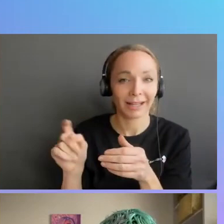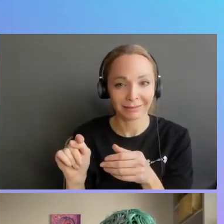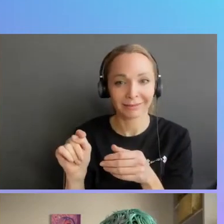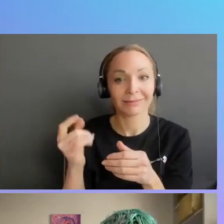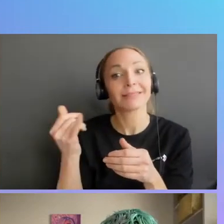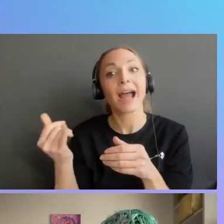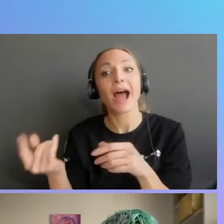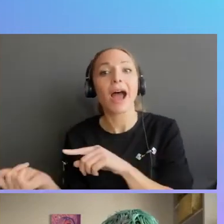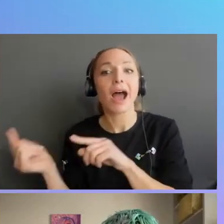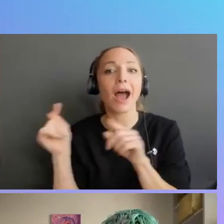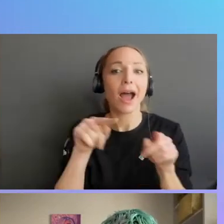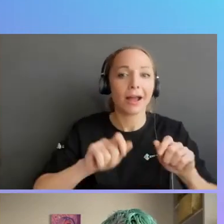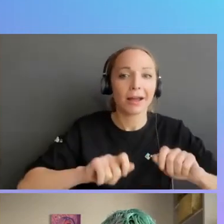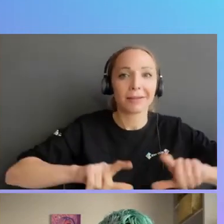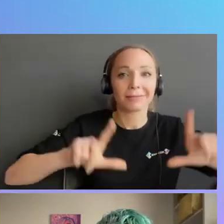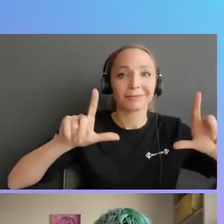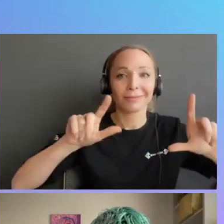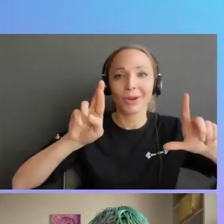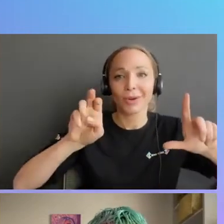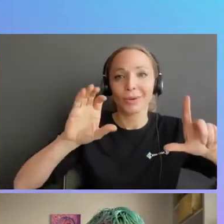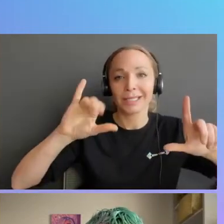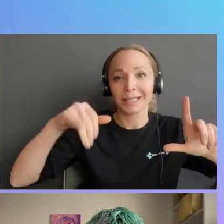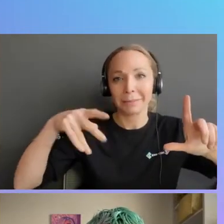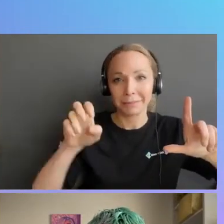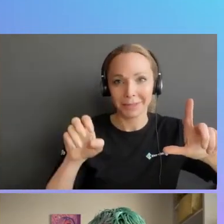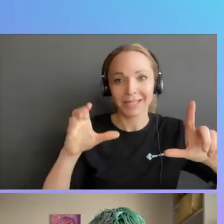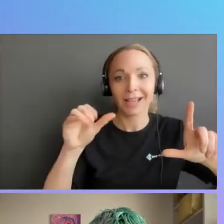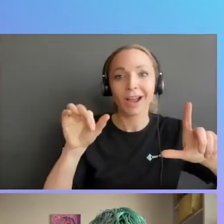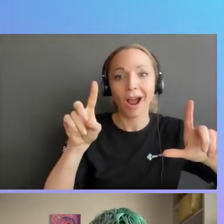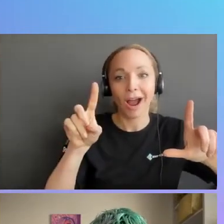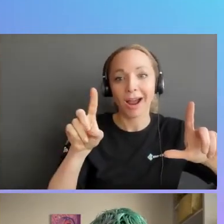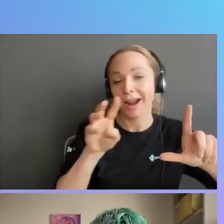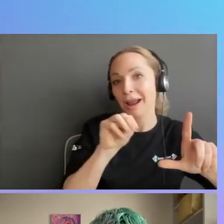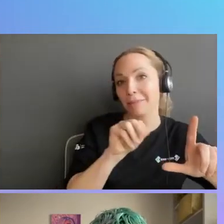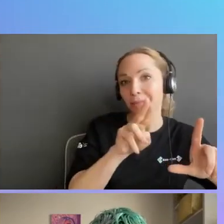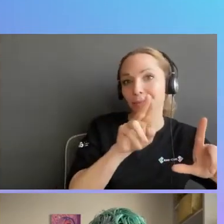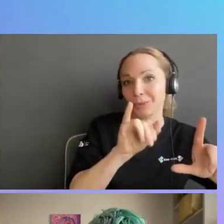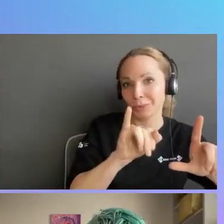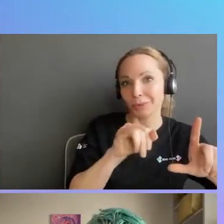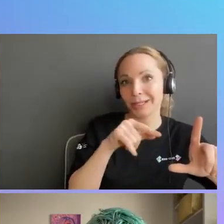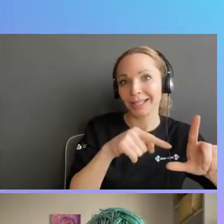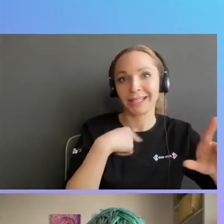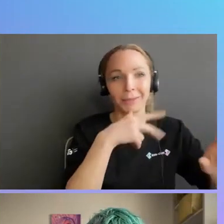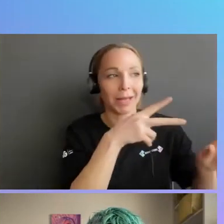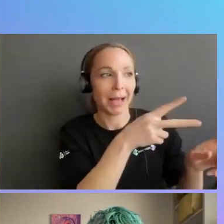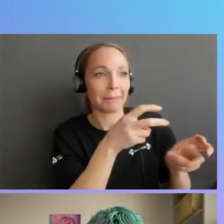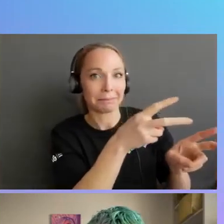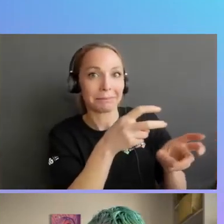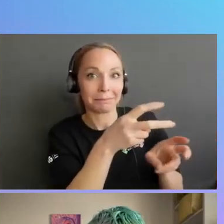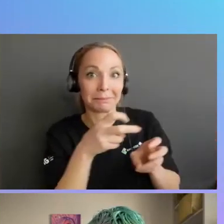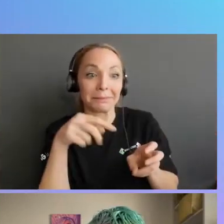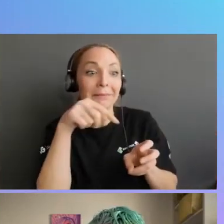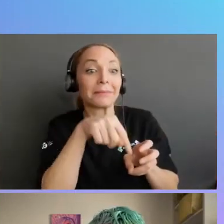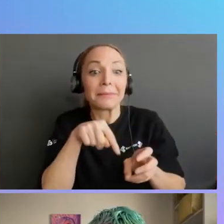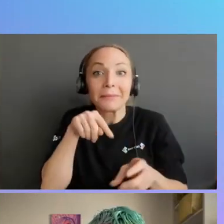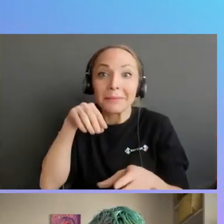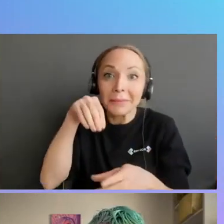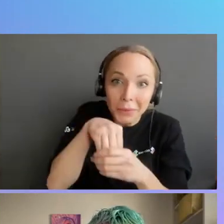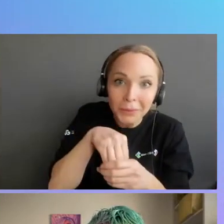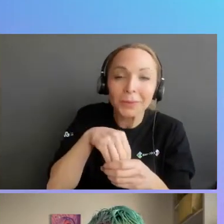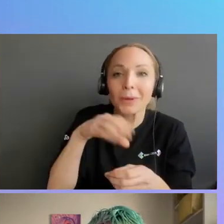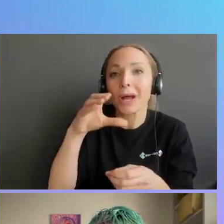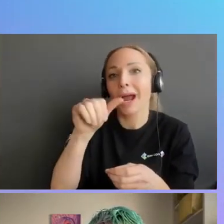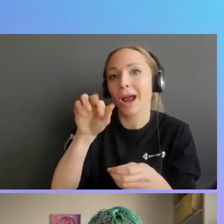I'm importing a few different components from MUI, which does include the card media component. And then if I scroll